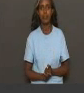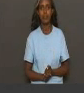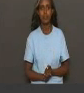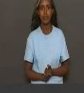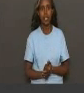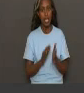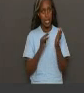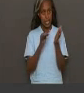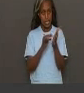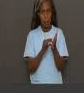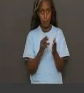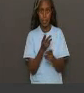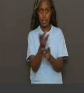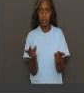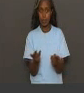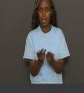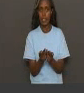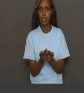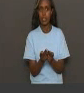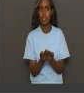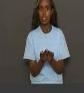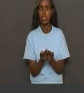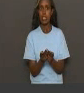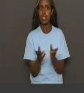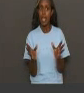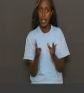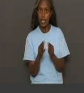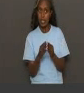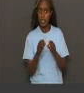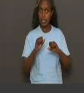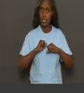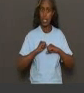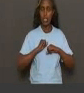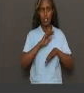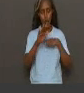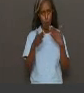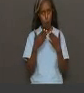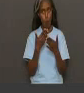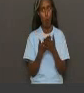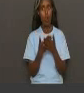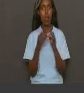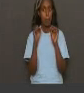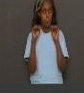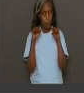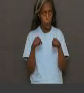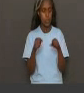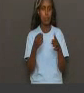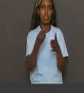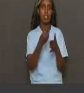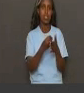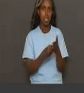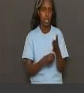A sample space is a set that has in it all the possible